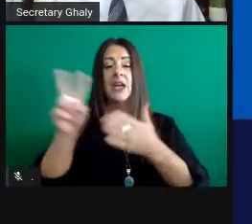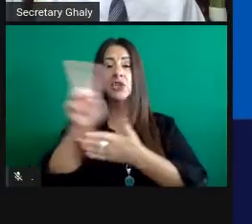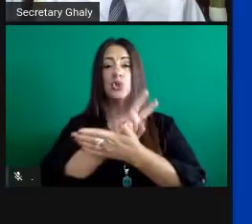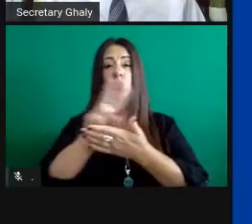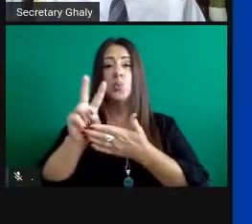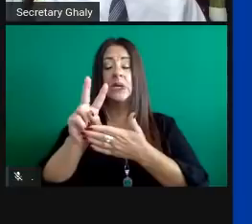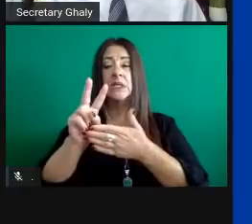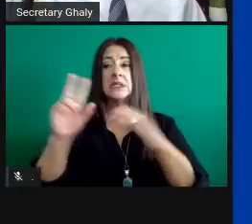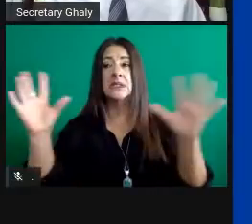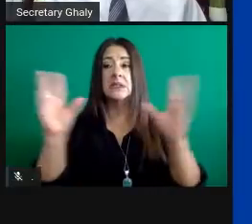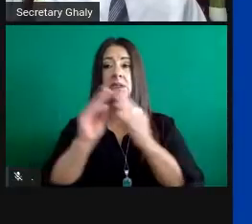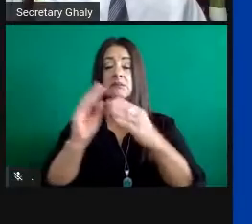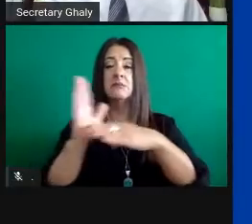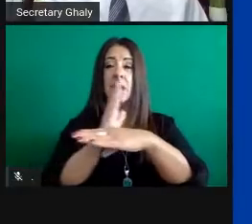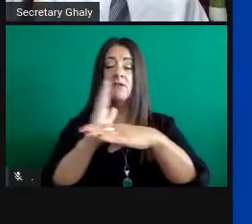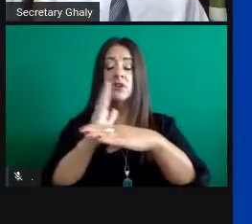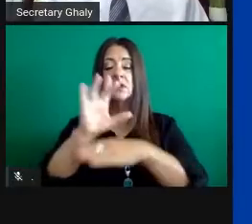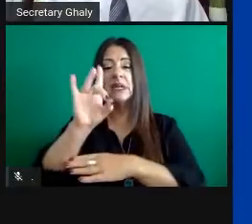slide.